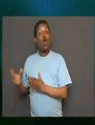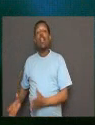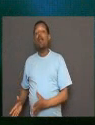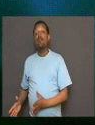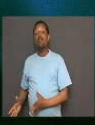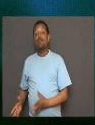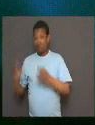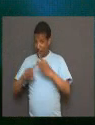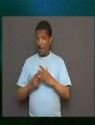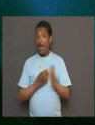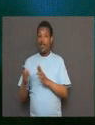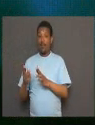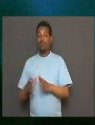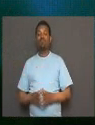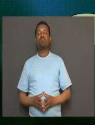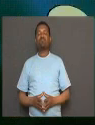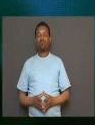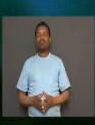Students, let's get ready.